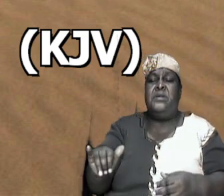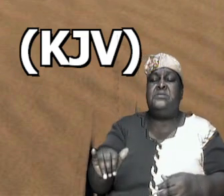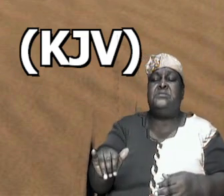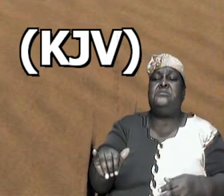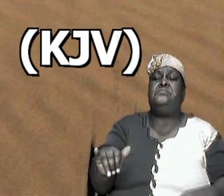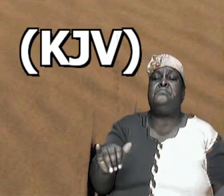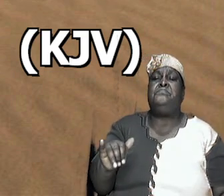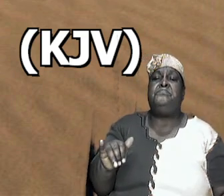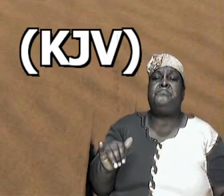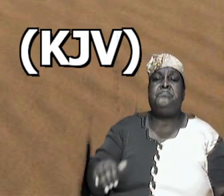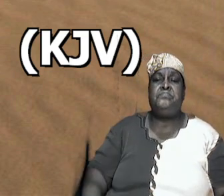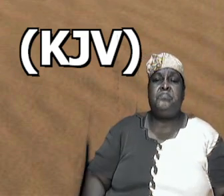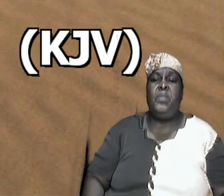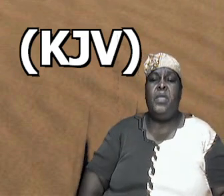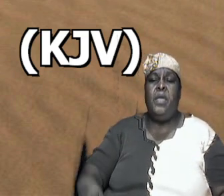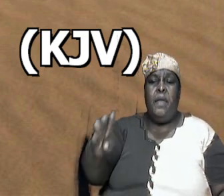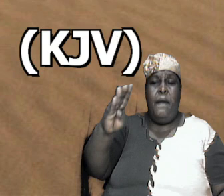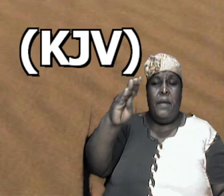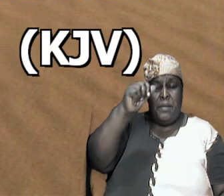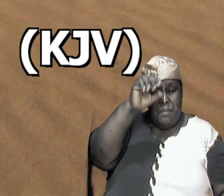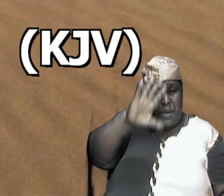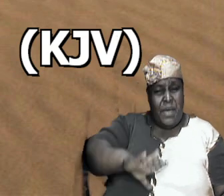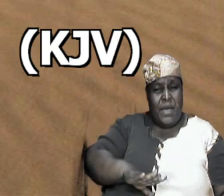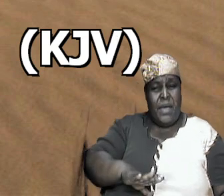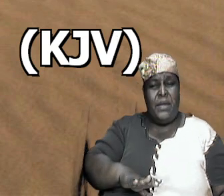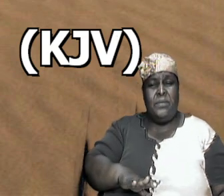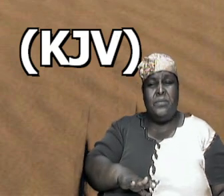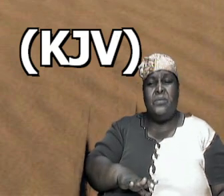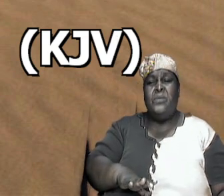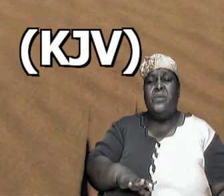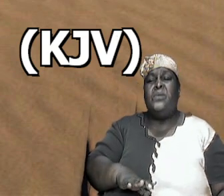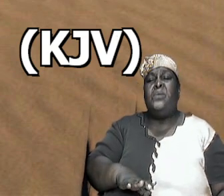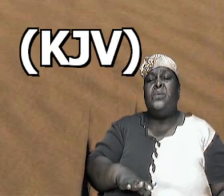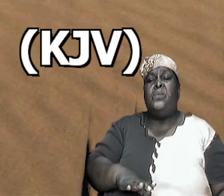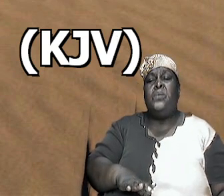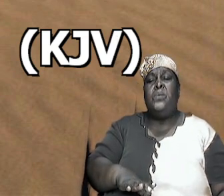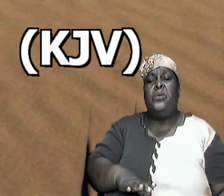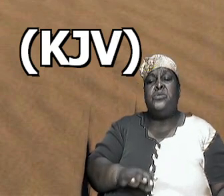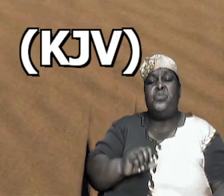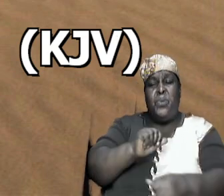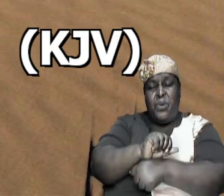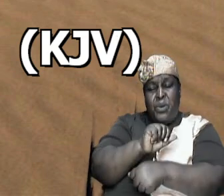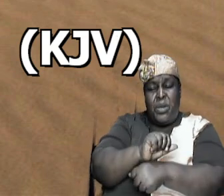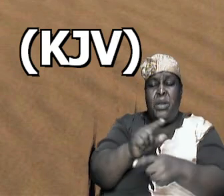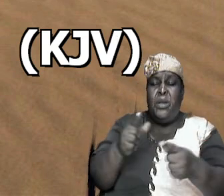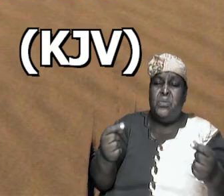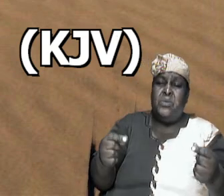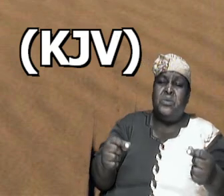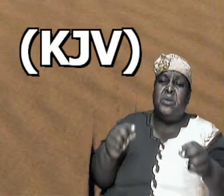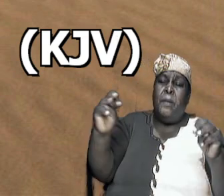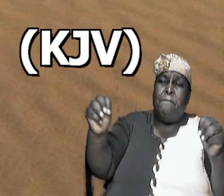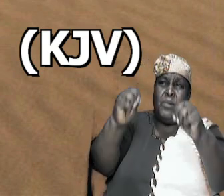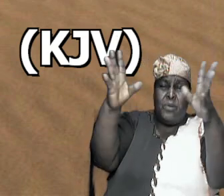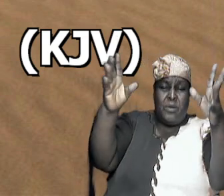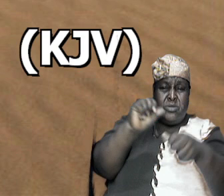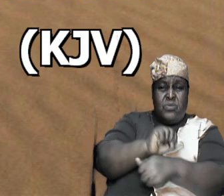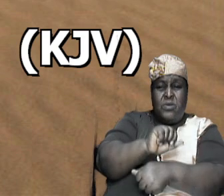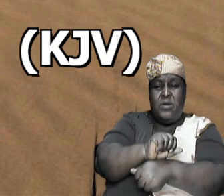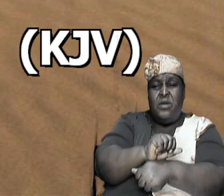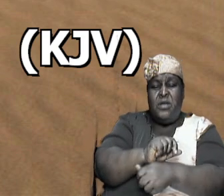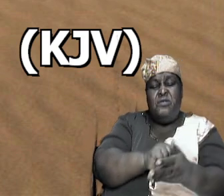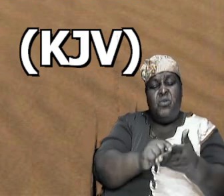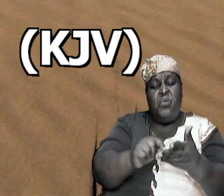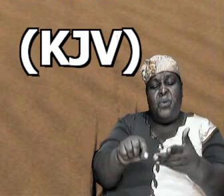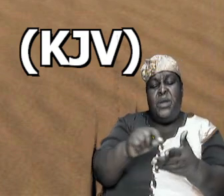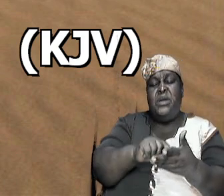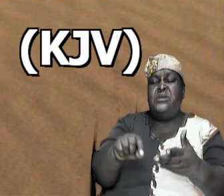know, Barnabas was actually performing some form of miraculous work for the writer to make this statement of